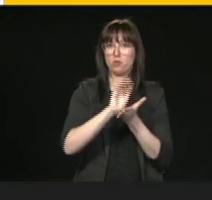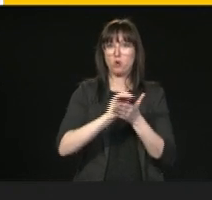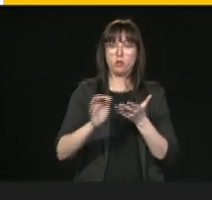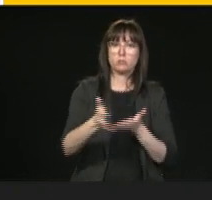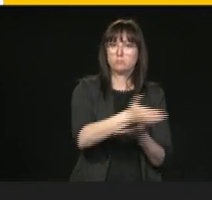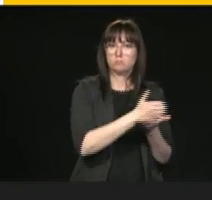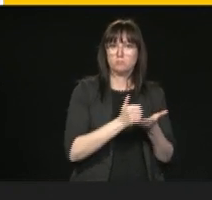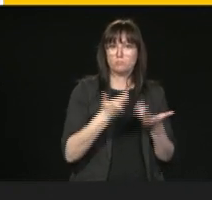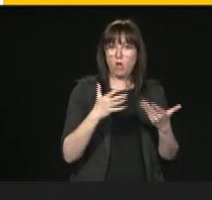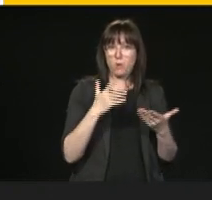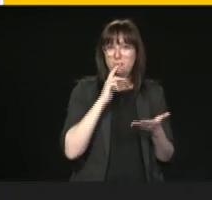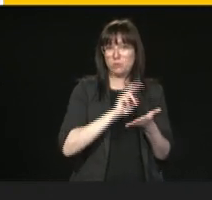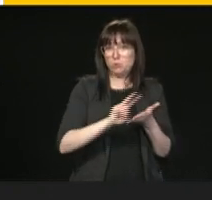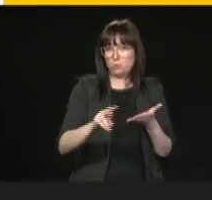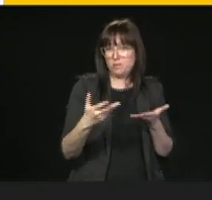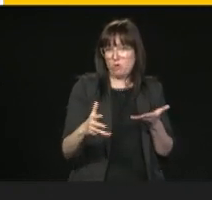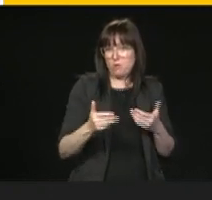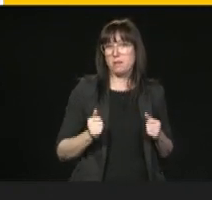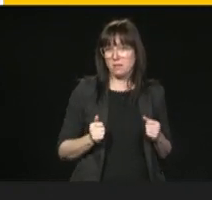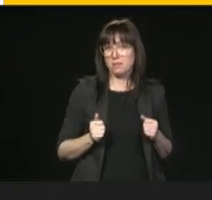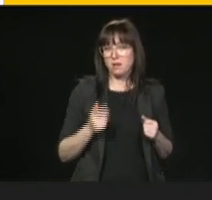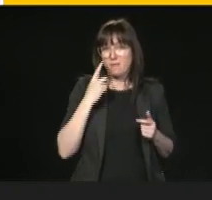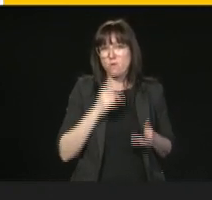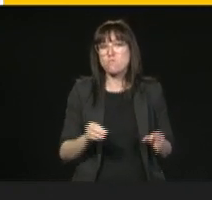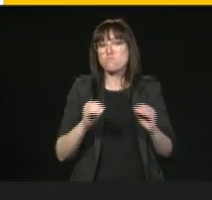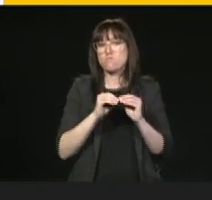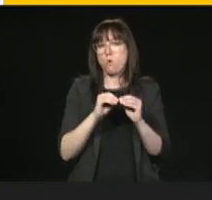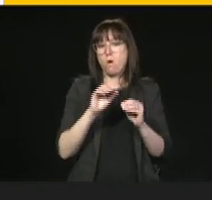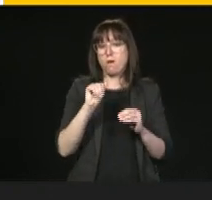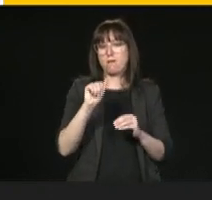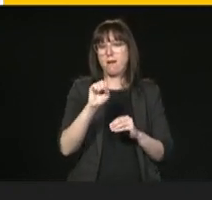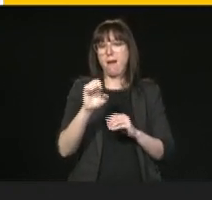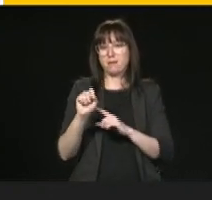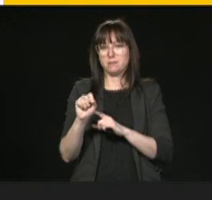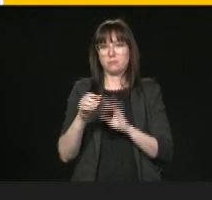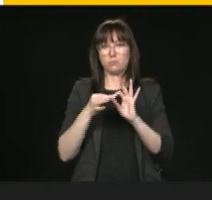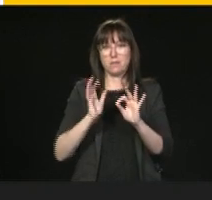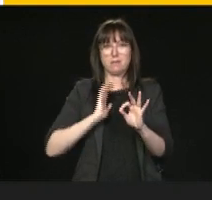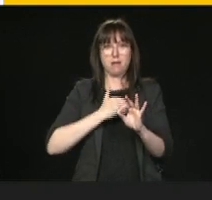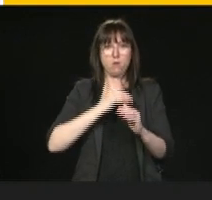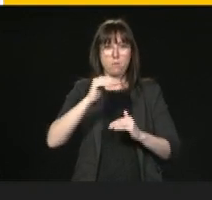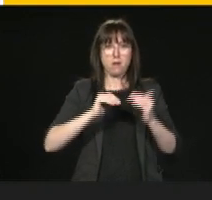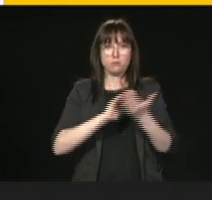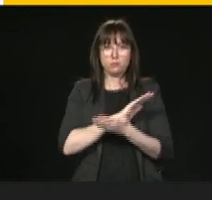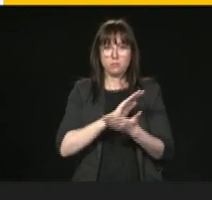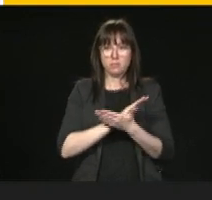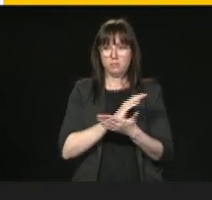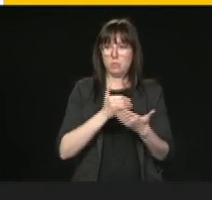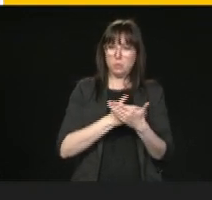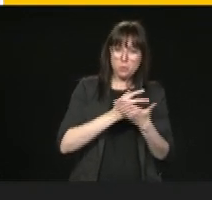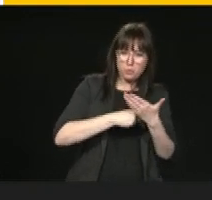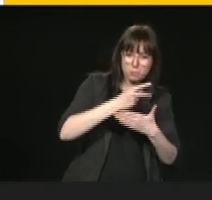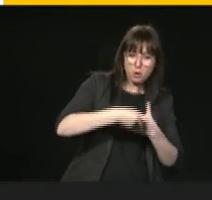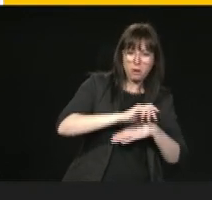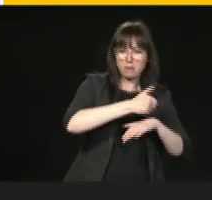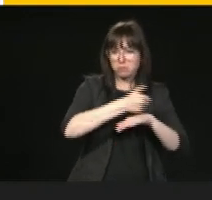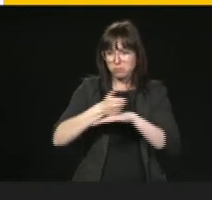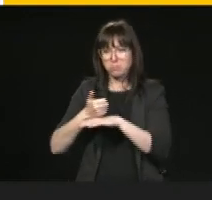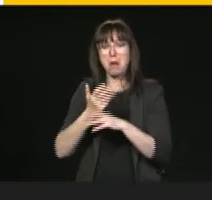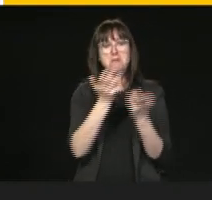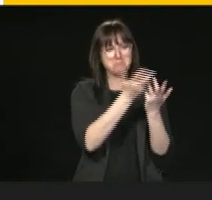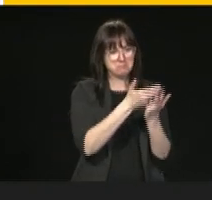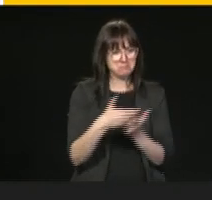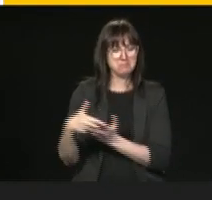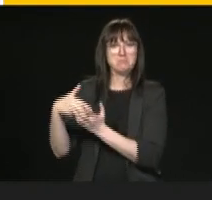additional assets on our balance sheet, doing programs that we've never done before for the most part. So it's quite a tribute